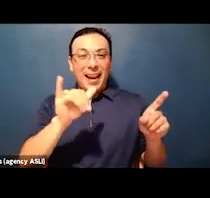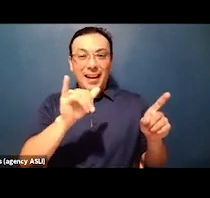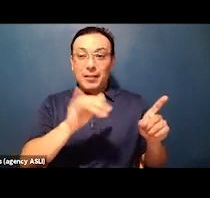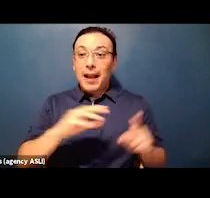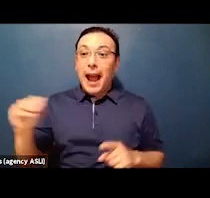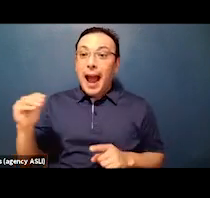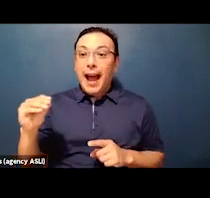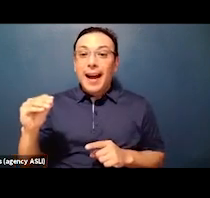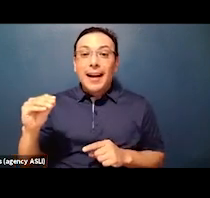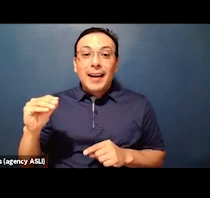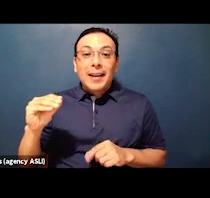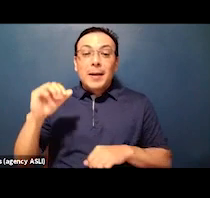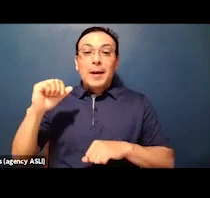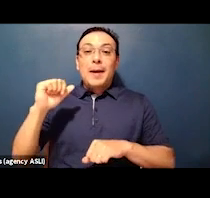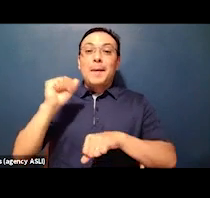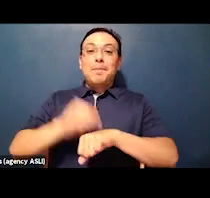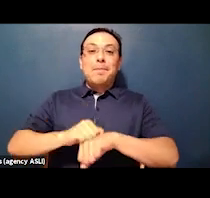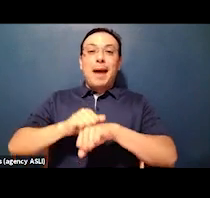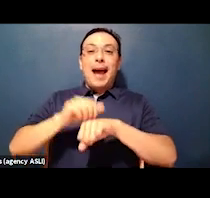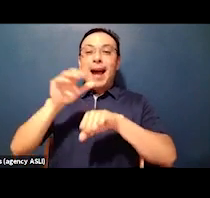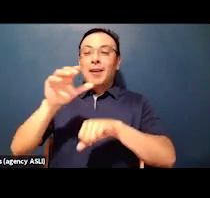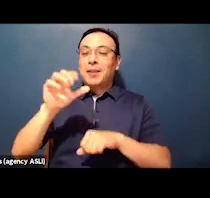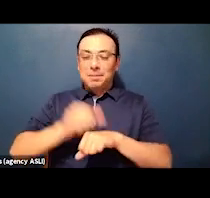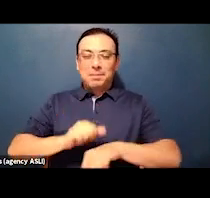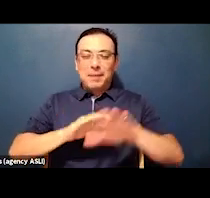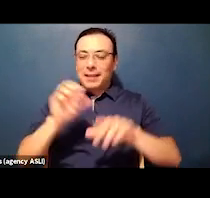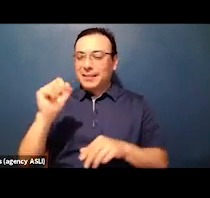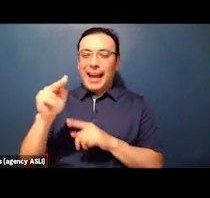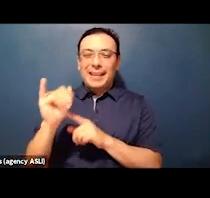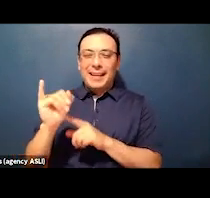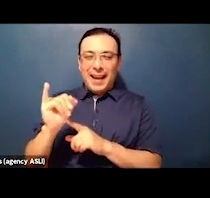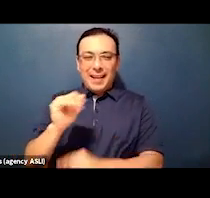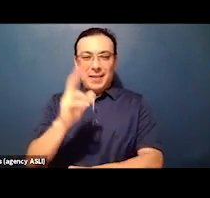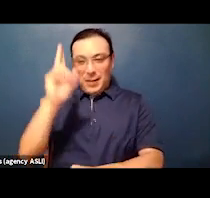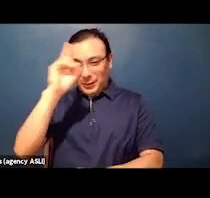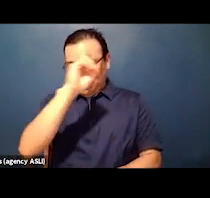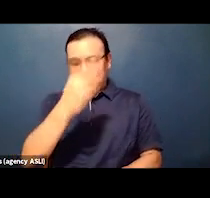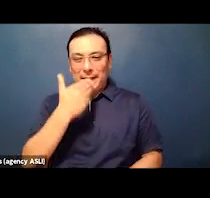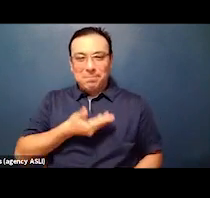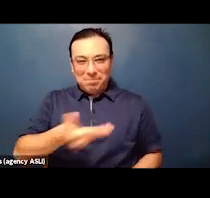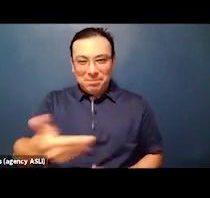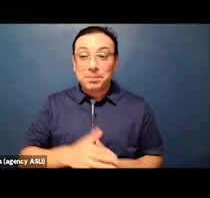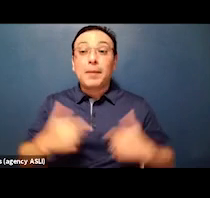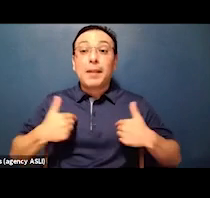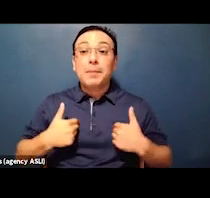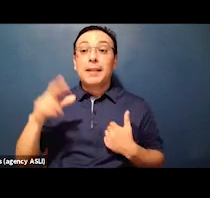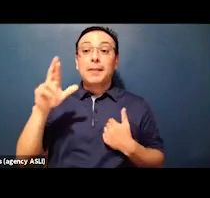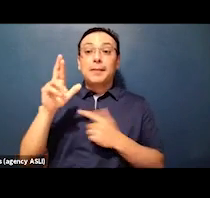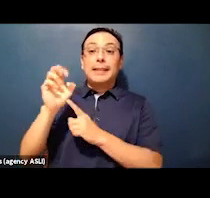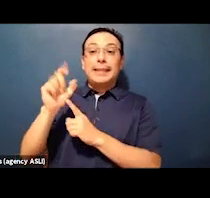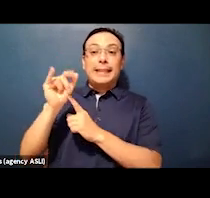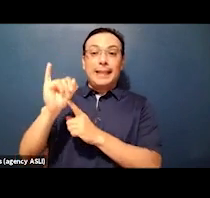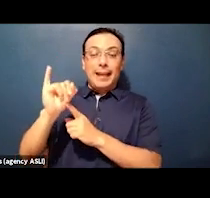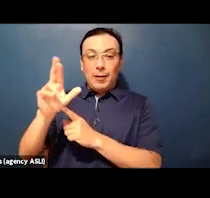way to start us off. My name is Eli Ramos. I'm the Business Engagement Associate for the NYC at Work Employment Initiative